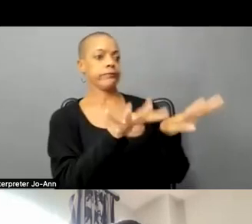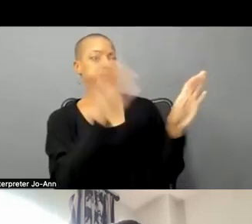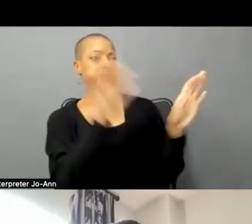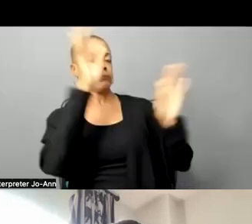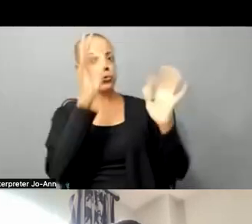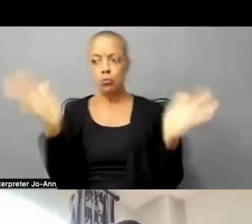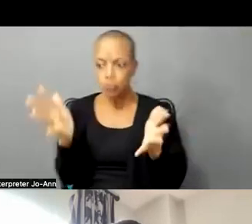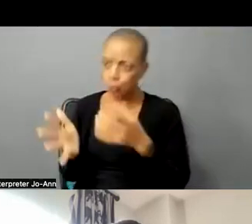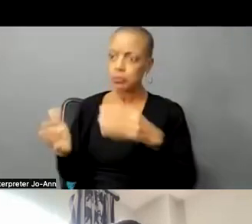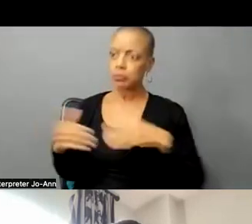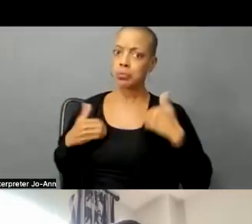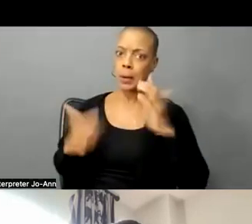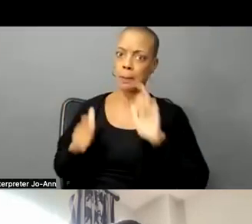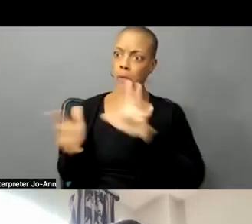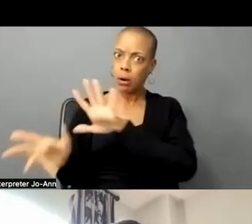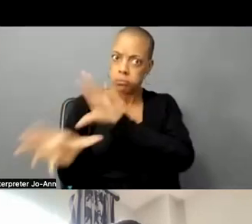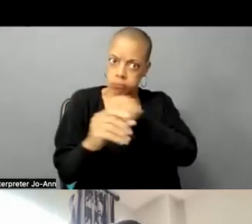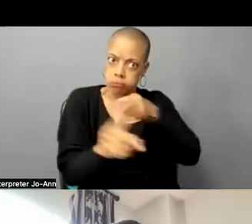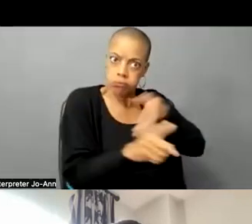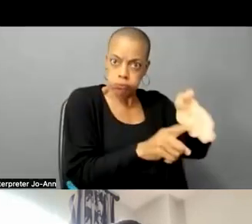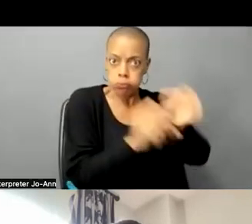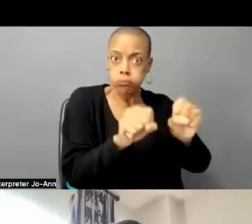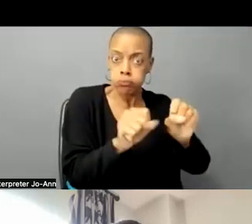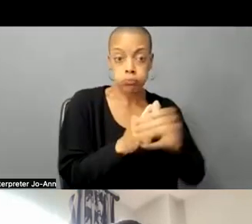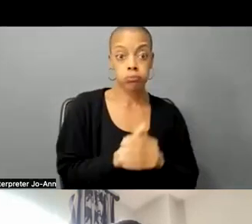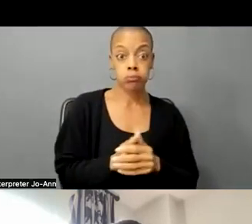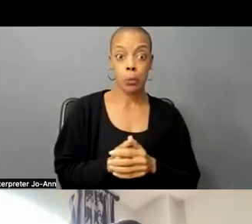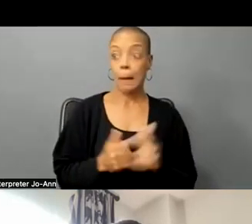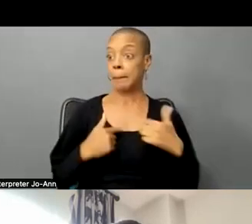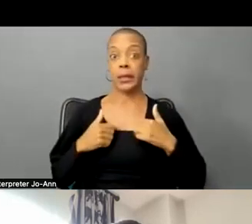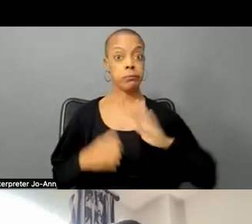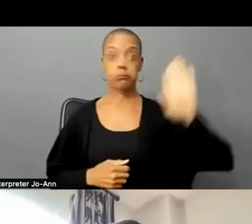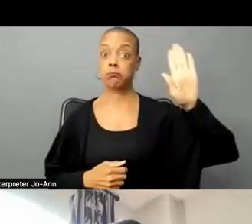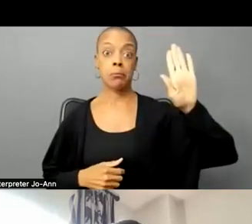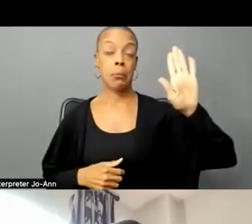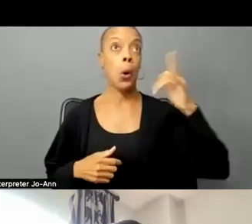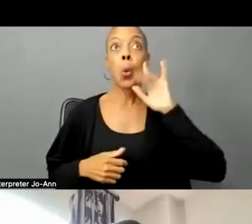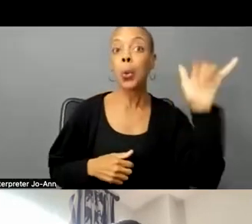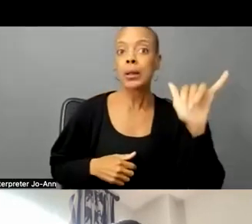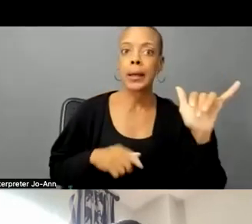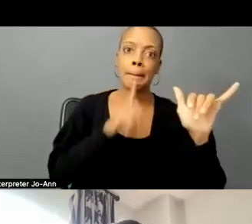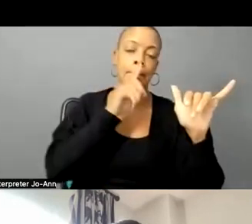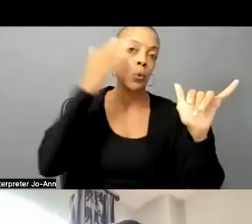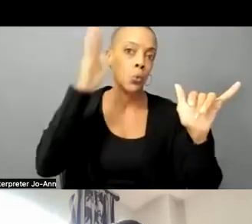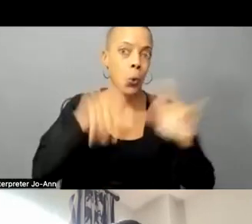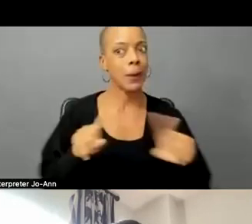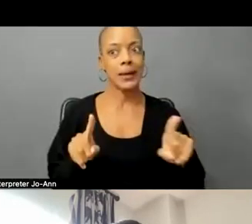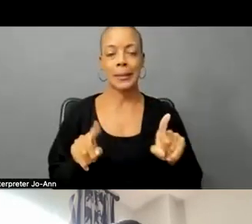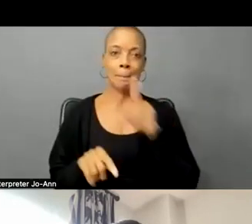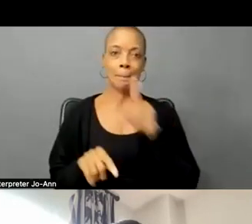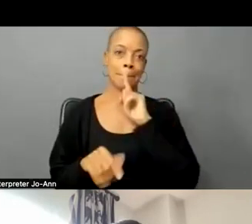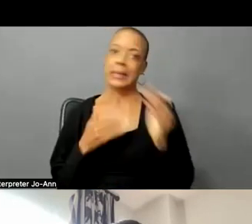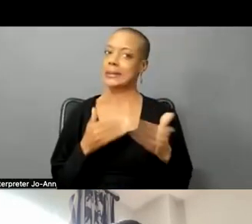like consider that as a viable pathway. I'm all in. I don't know what that looks like, but I hear you in saying that it's not an easy sell. And